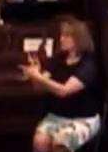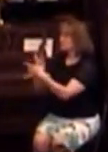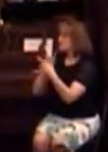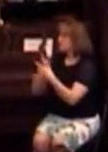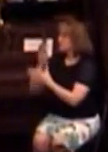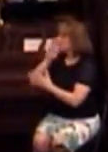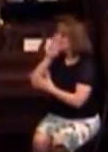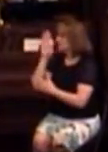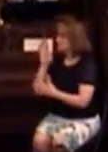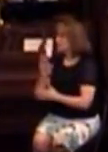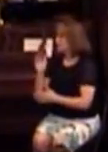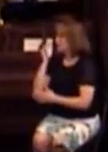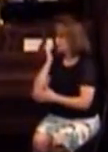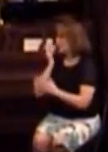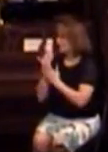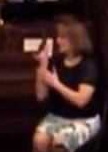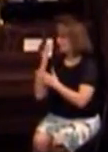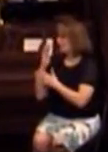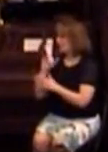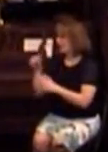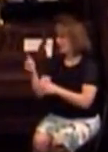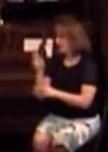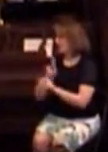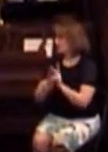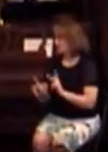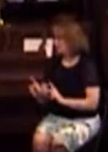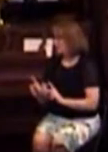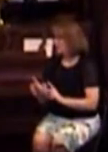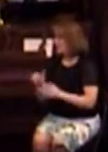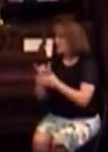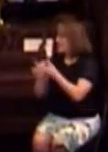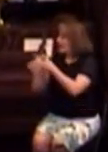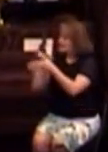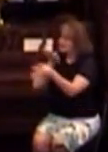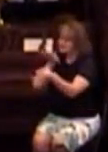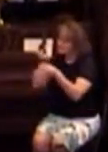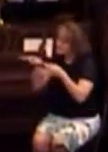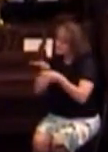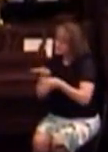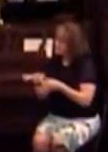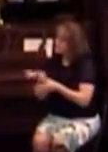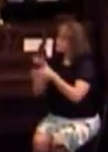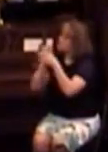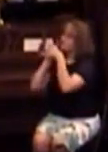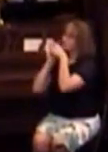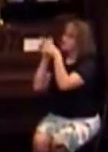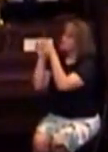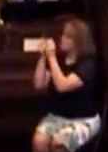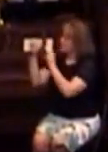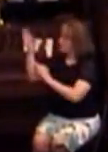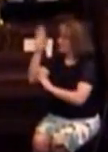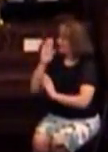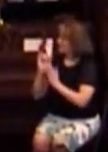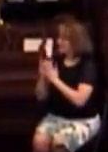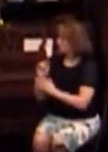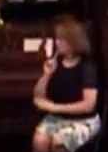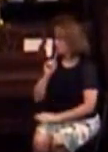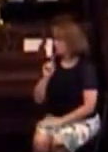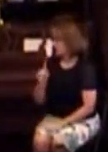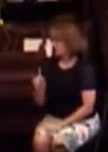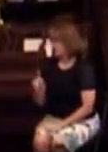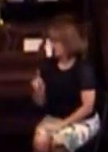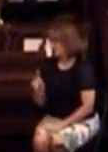description of a relationship with God that's real. And you're